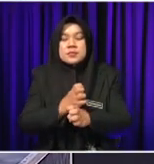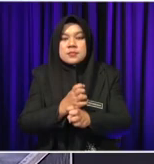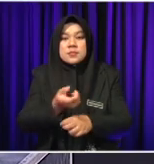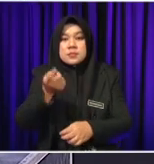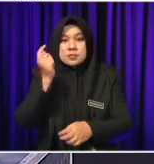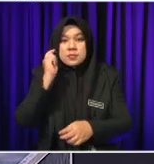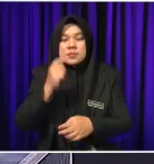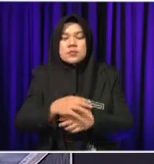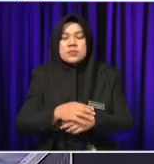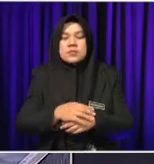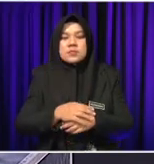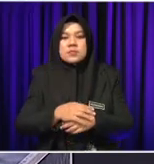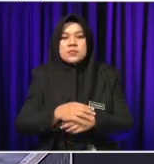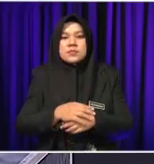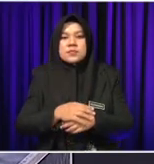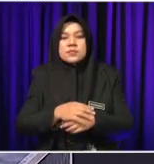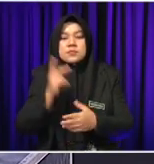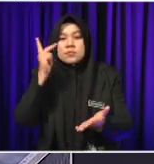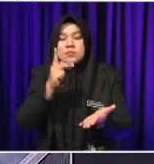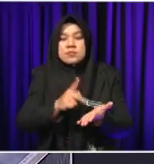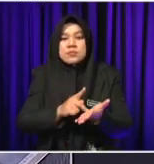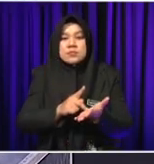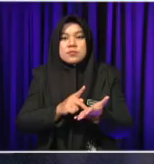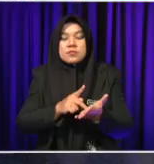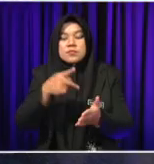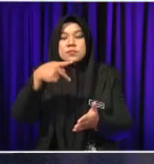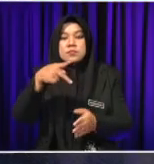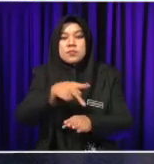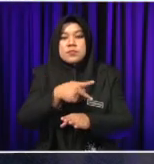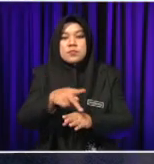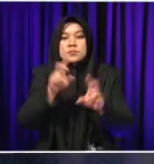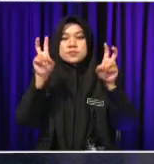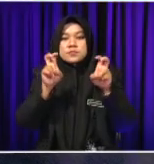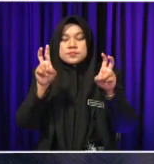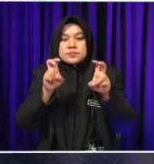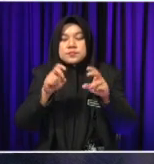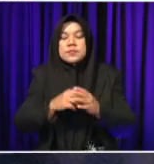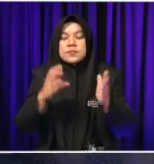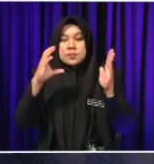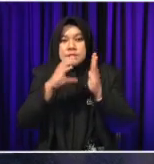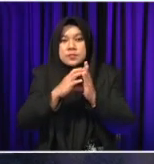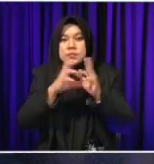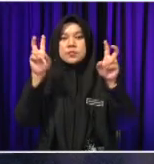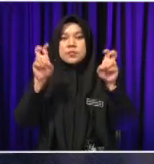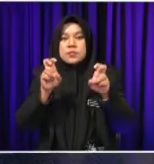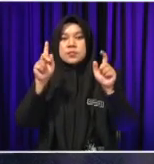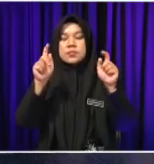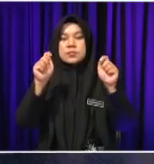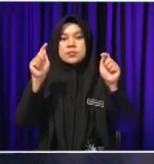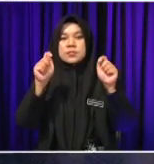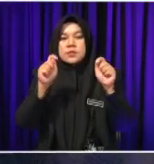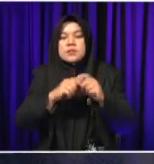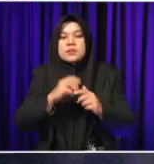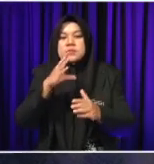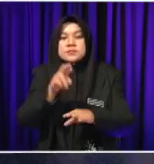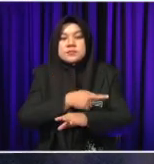we've introduced a lot of poetic terms. That involves stanza, themes, rhyme. What else do we have?